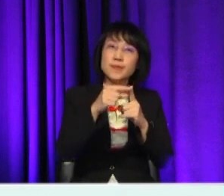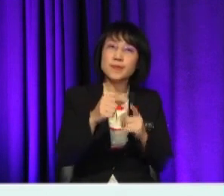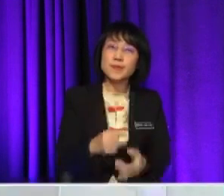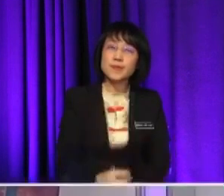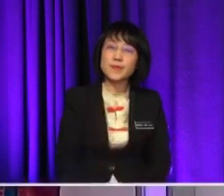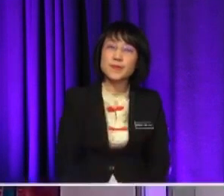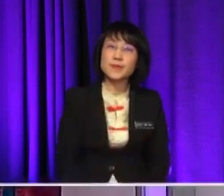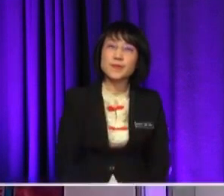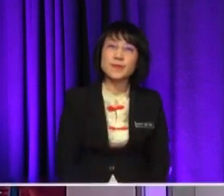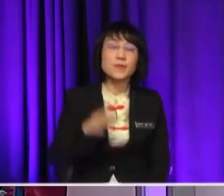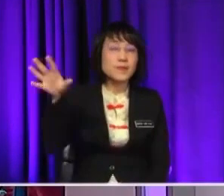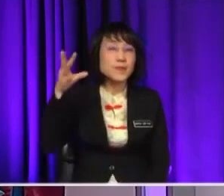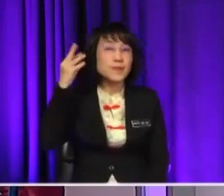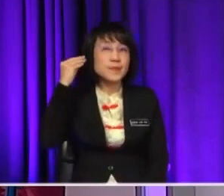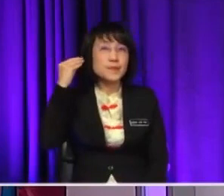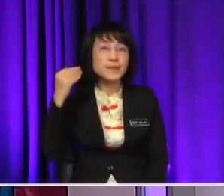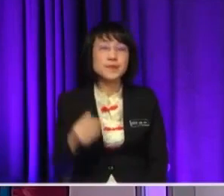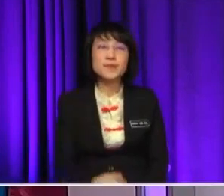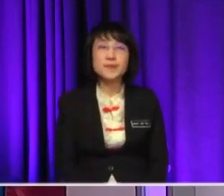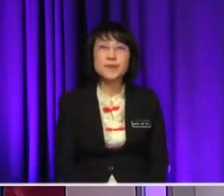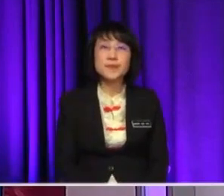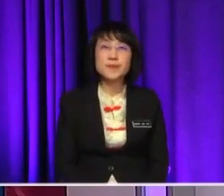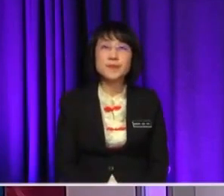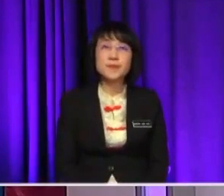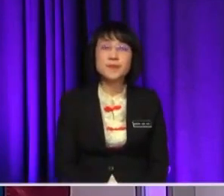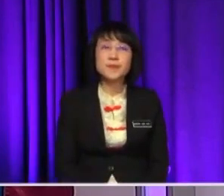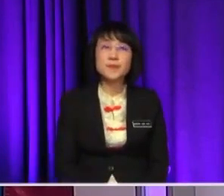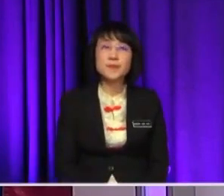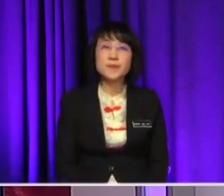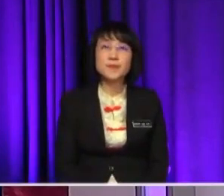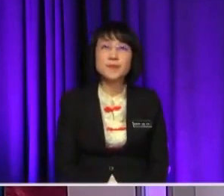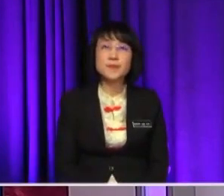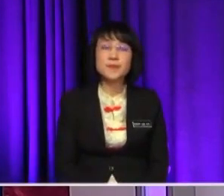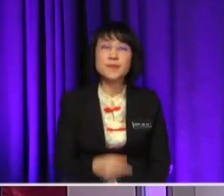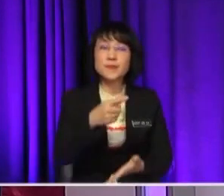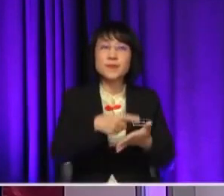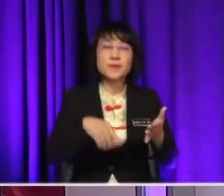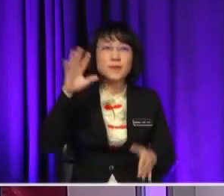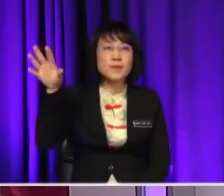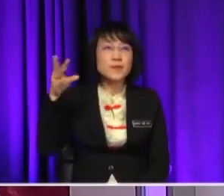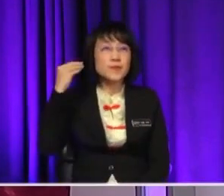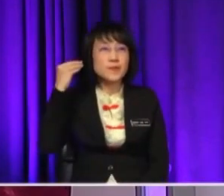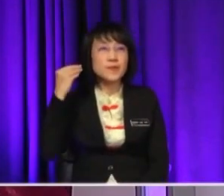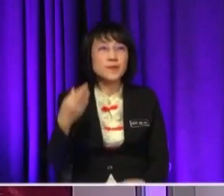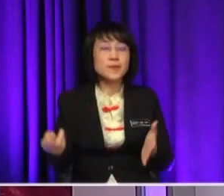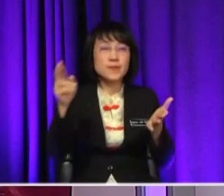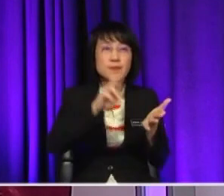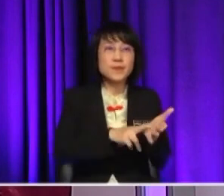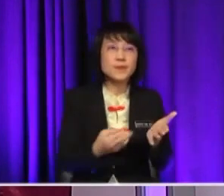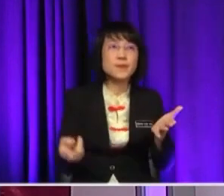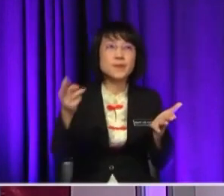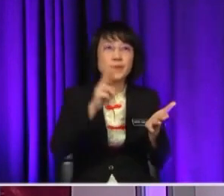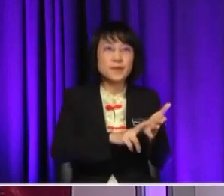a sound. So, Aisha, can you tell them what sound is being repeated?